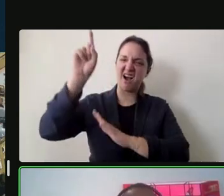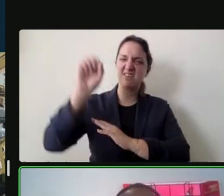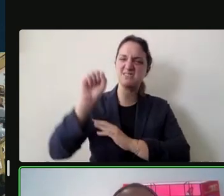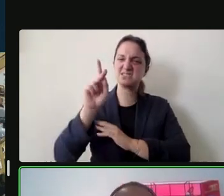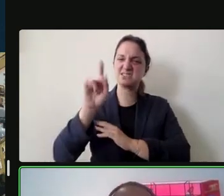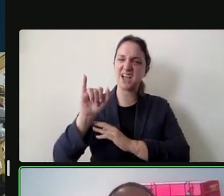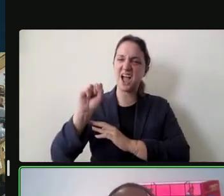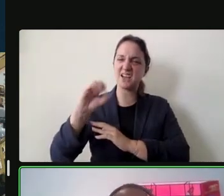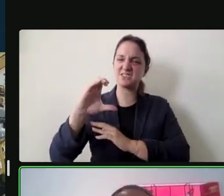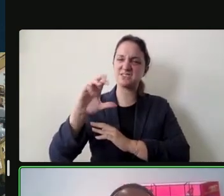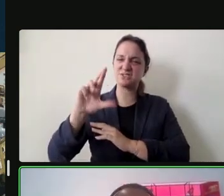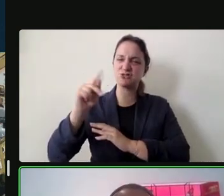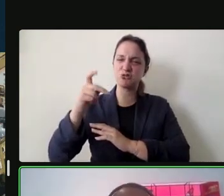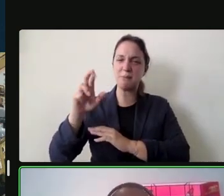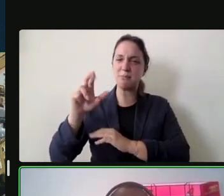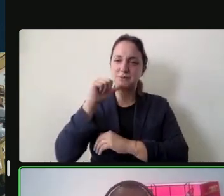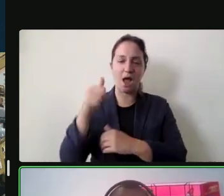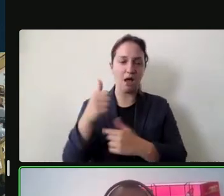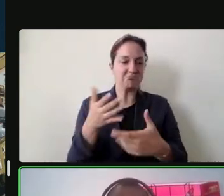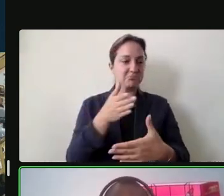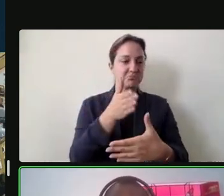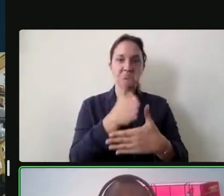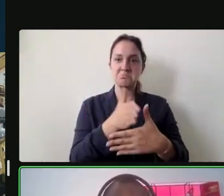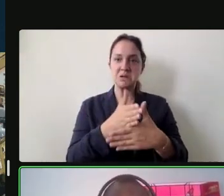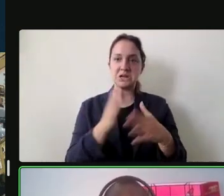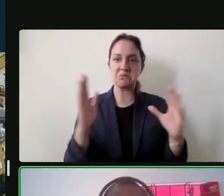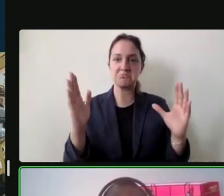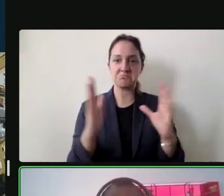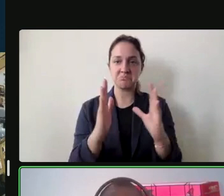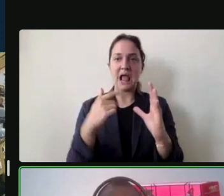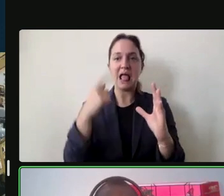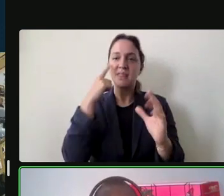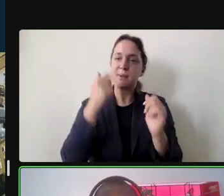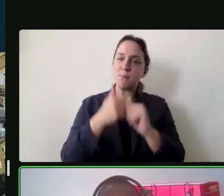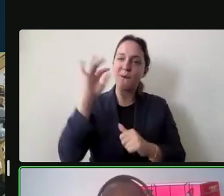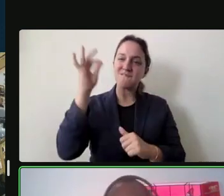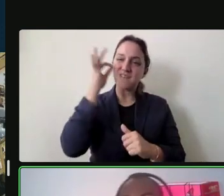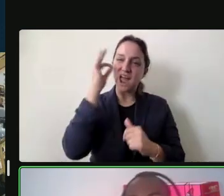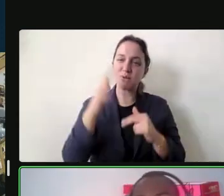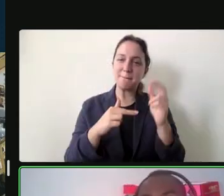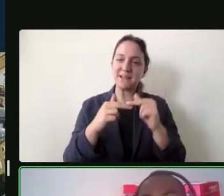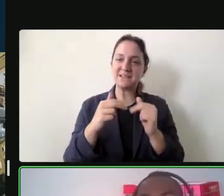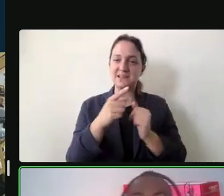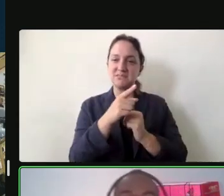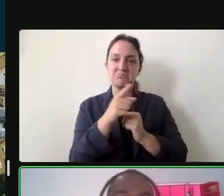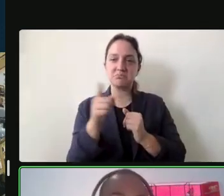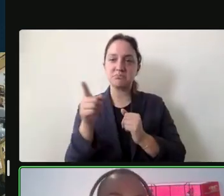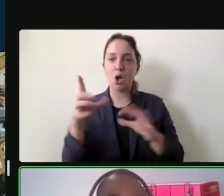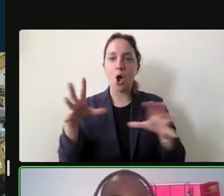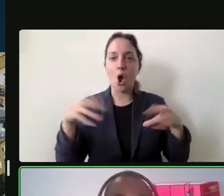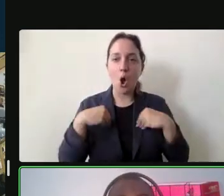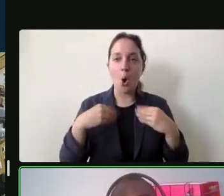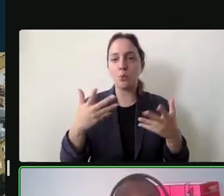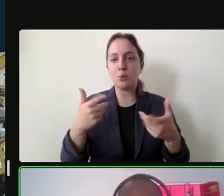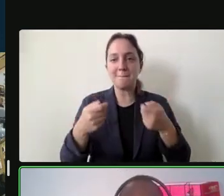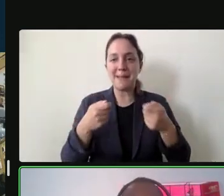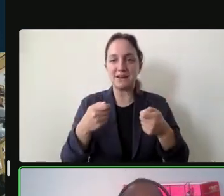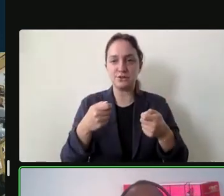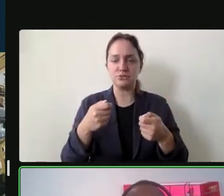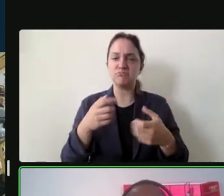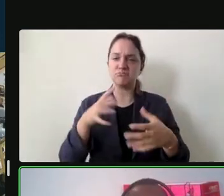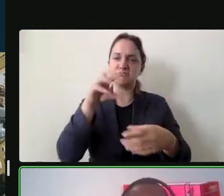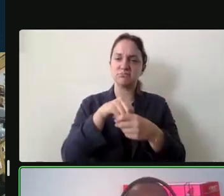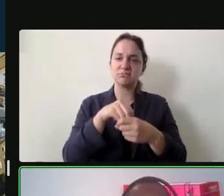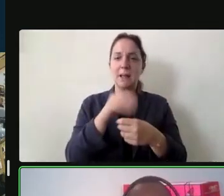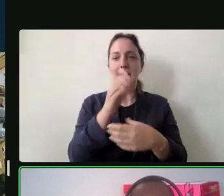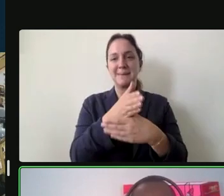Building. They're medium-sized building. And I think most of our federal buildings that you guys own and manage fit into this category.